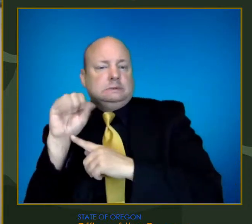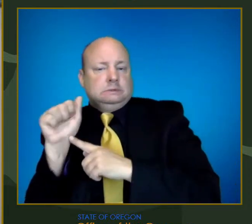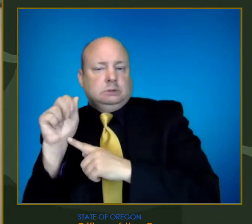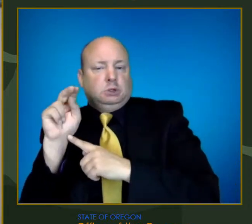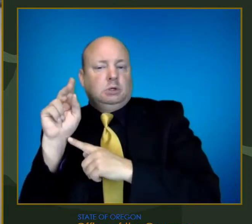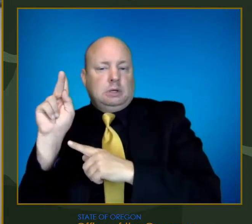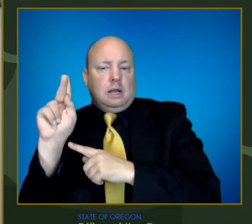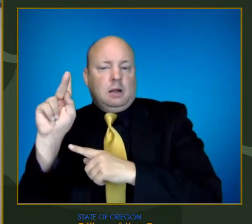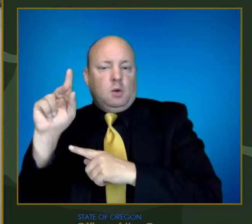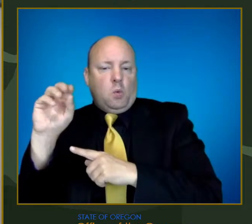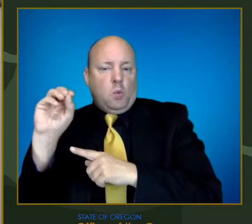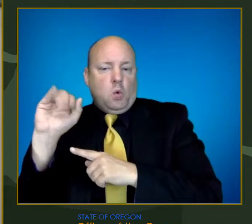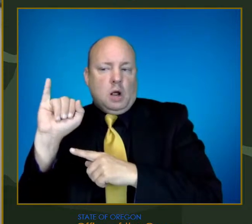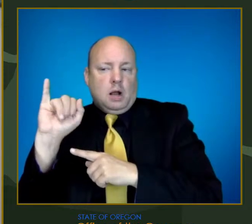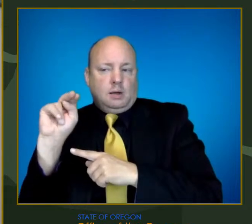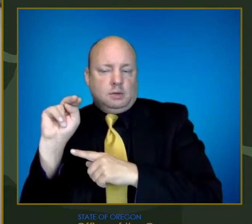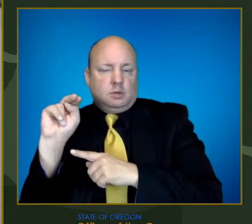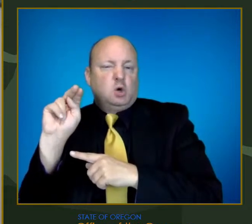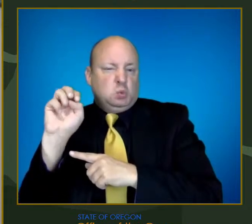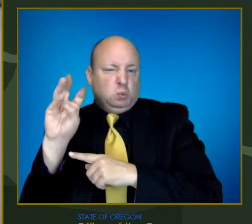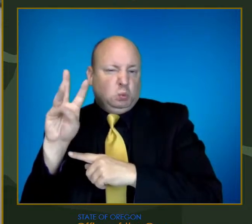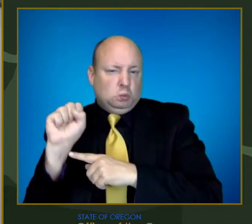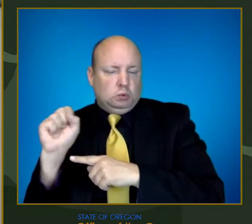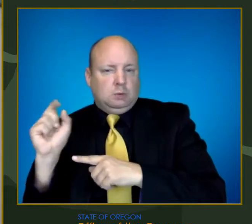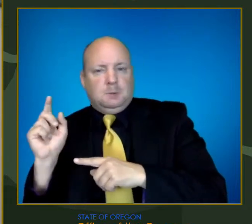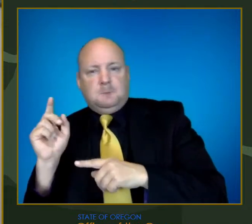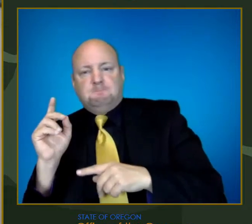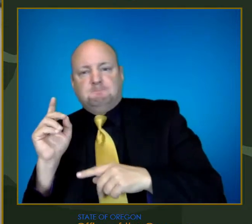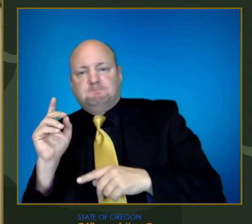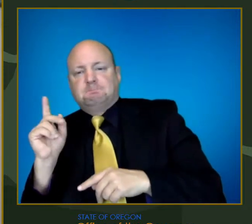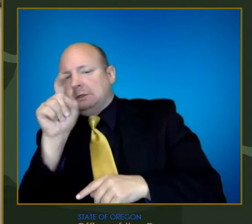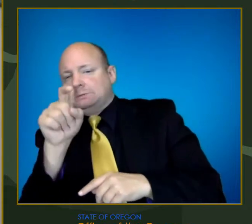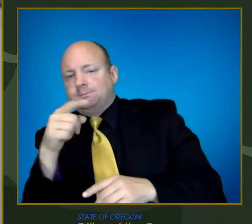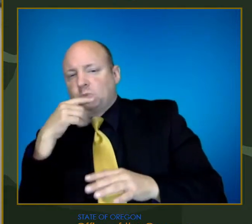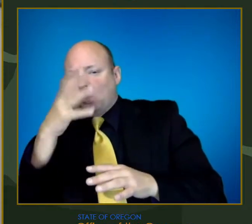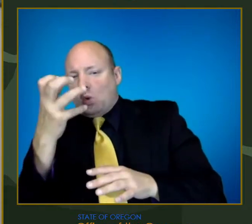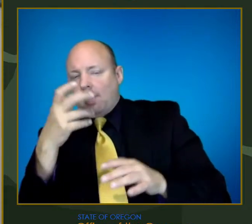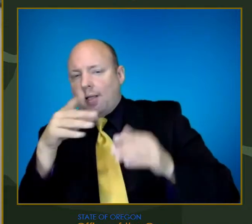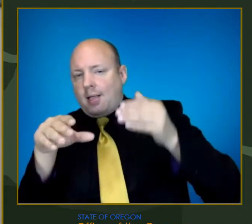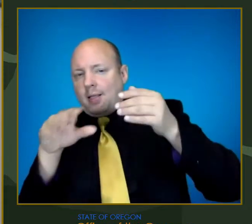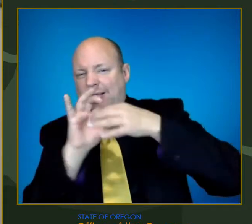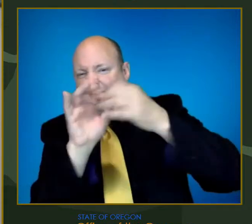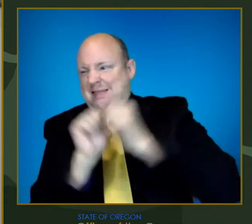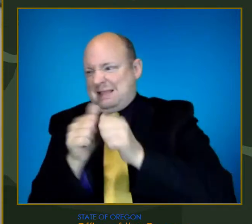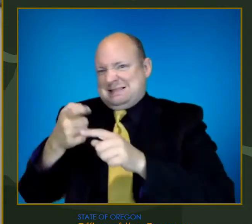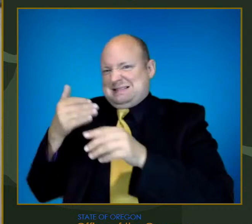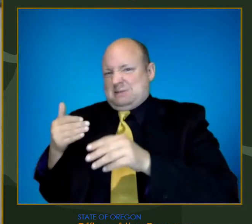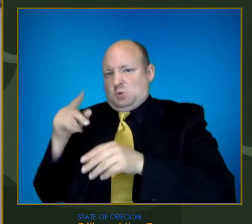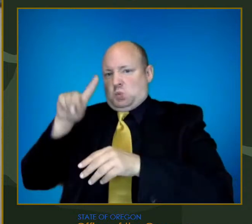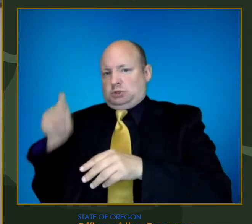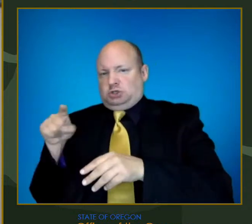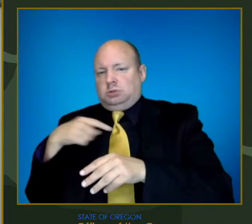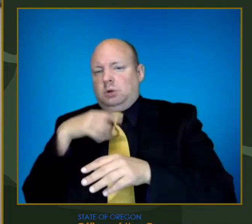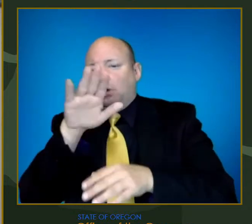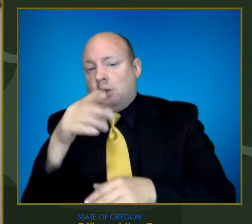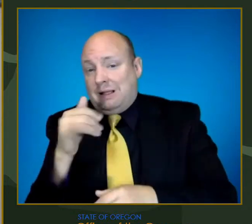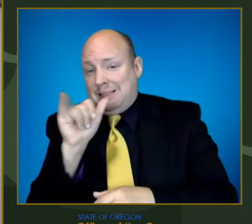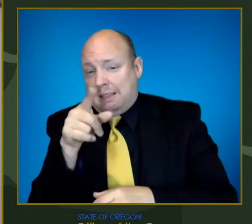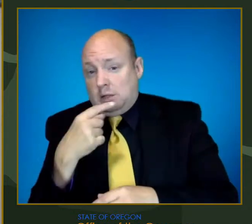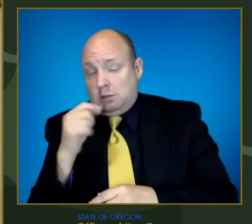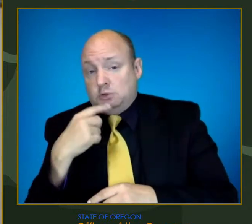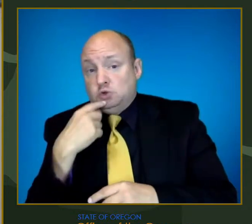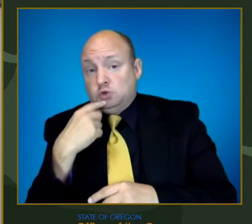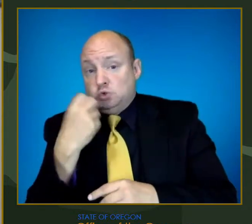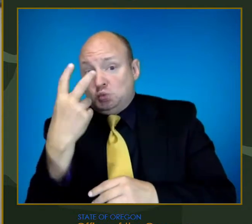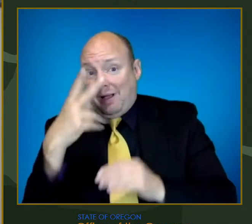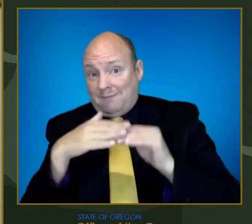Eder's question. Are you looking at requiring all kids who can get the vaccine be required to do so once there's